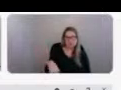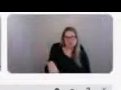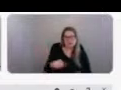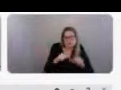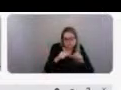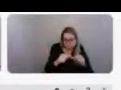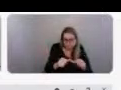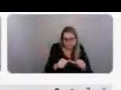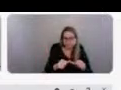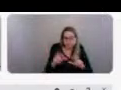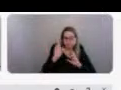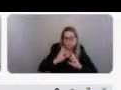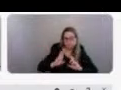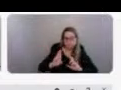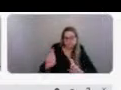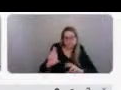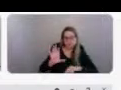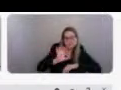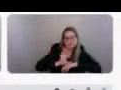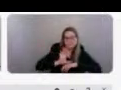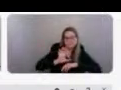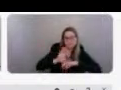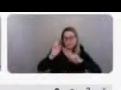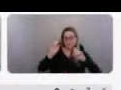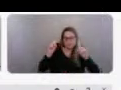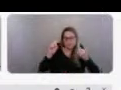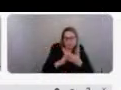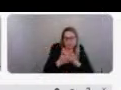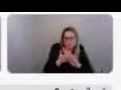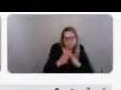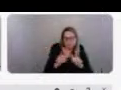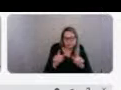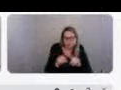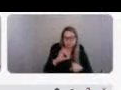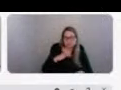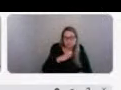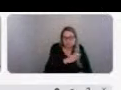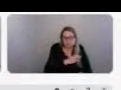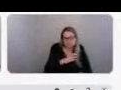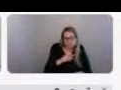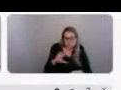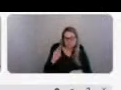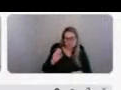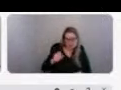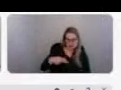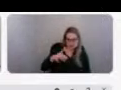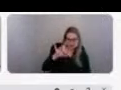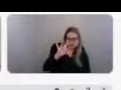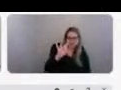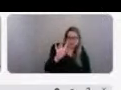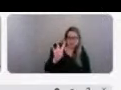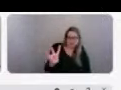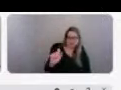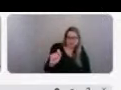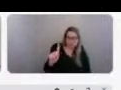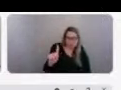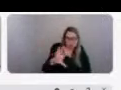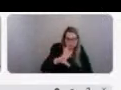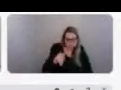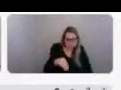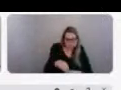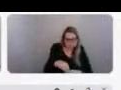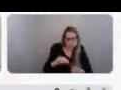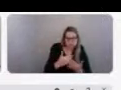respect our faith in education communities also this congressional draft map version 7.1 gilbert is included in the new